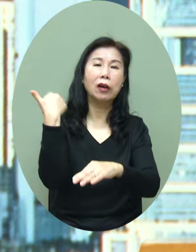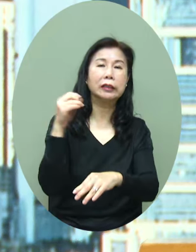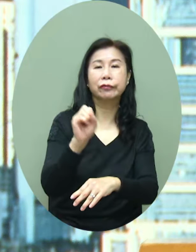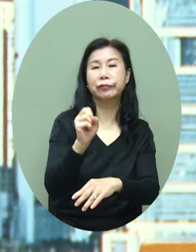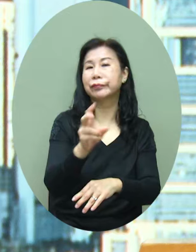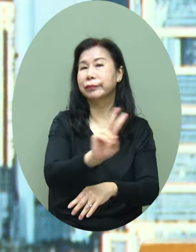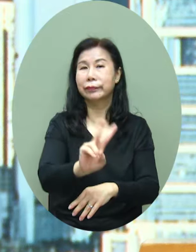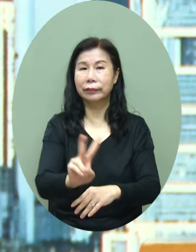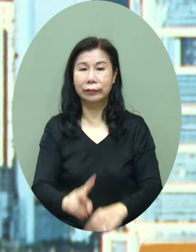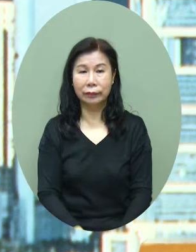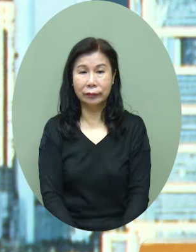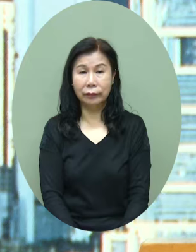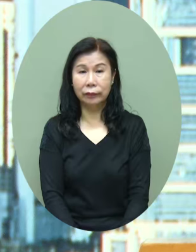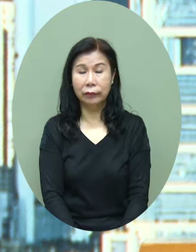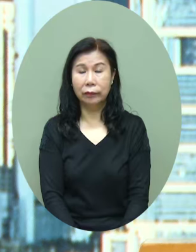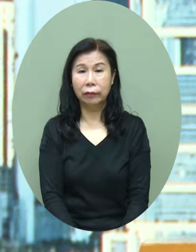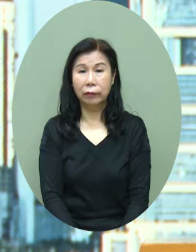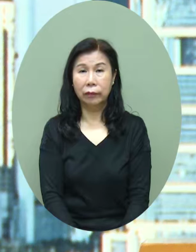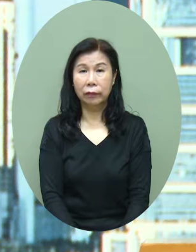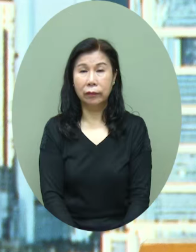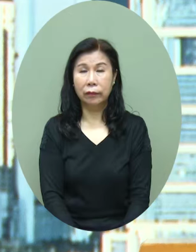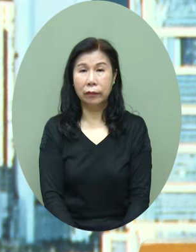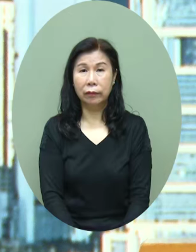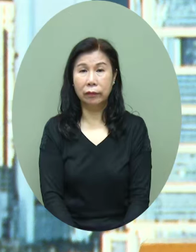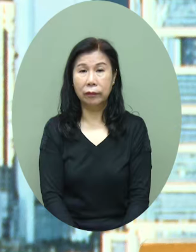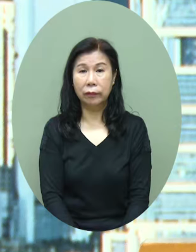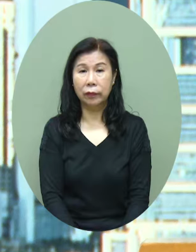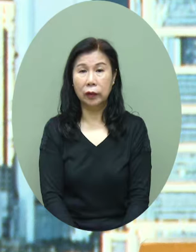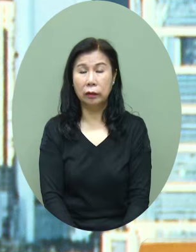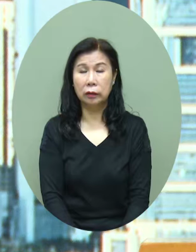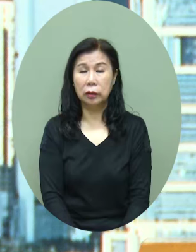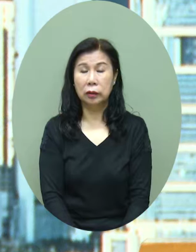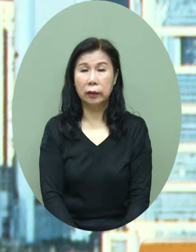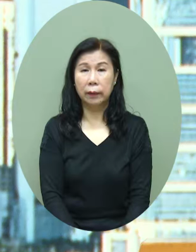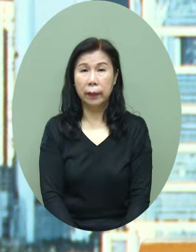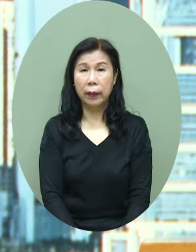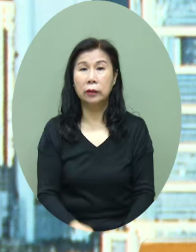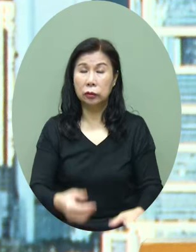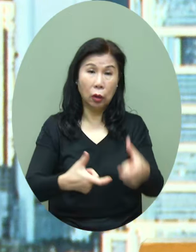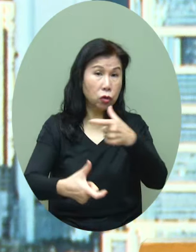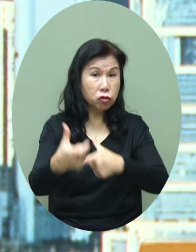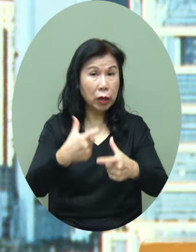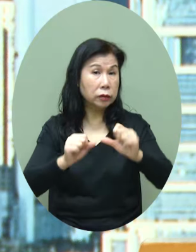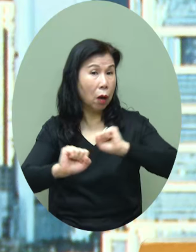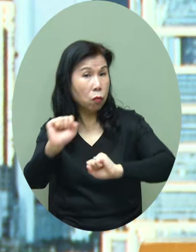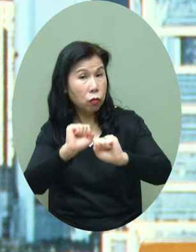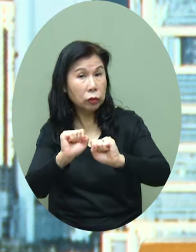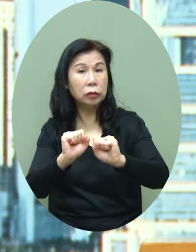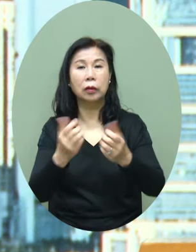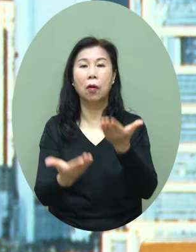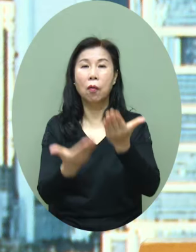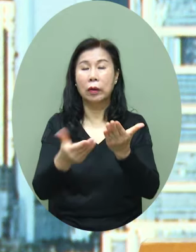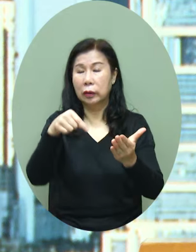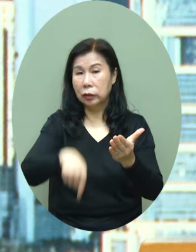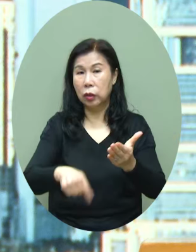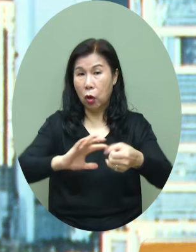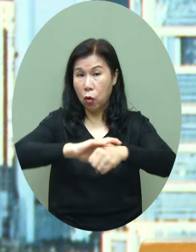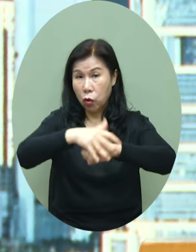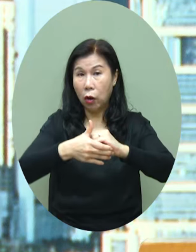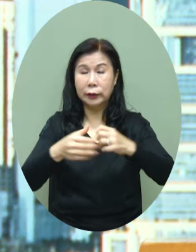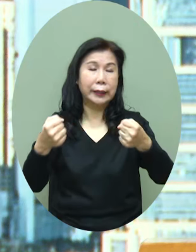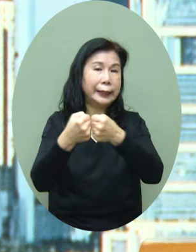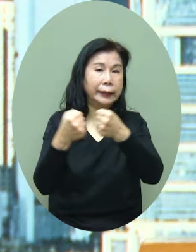very beneficial to the economic development, international competitiveness, as well as